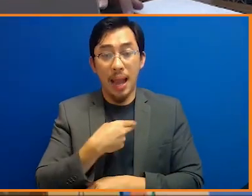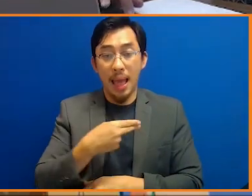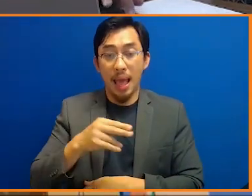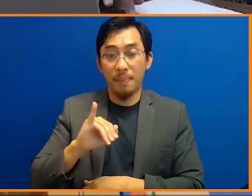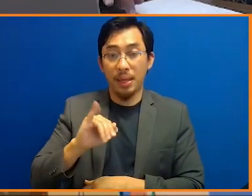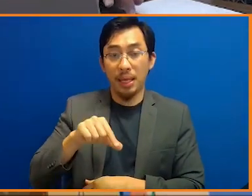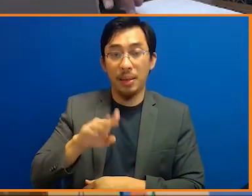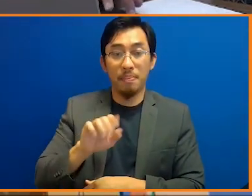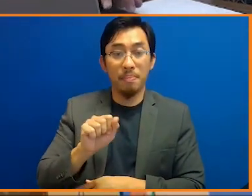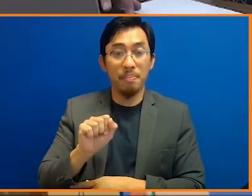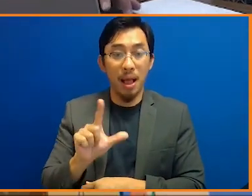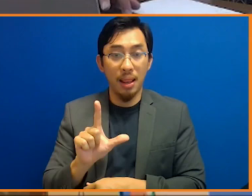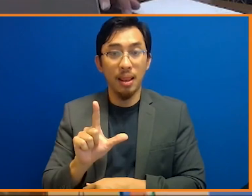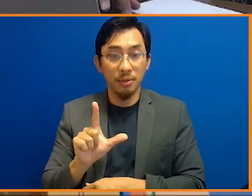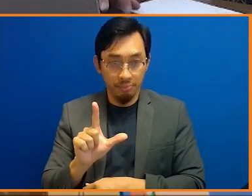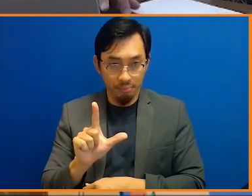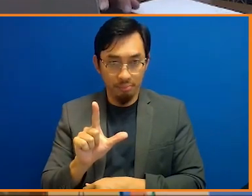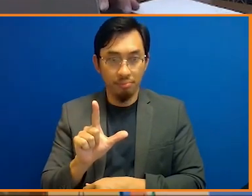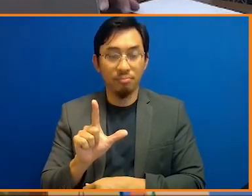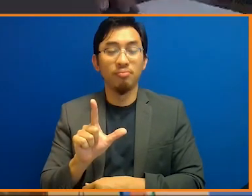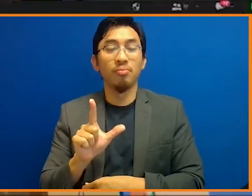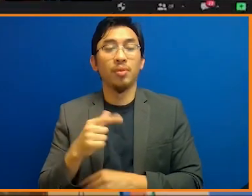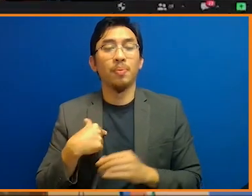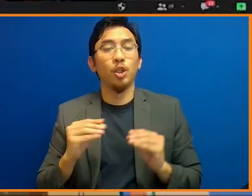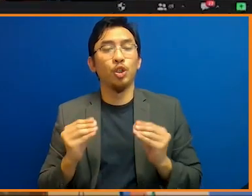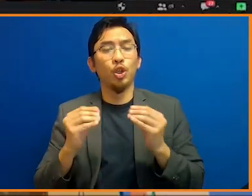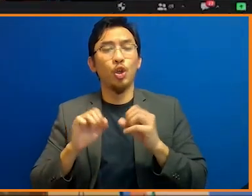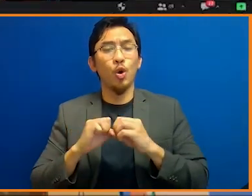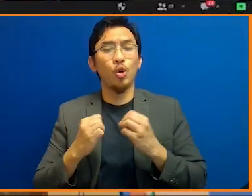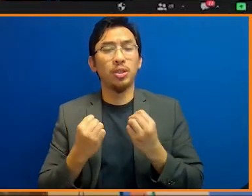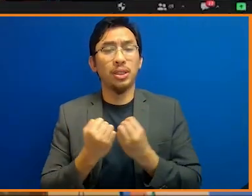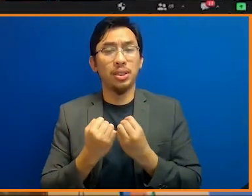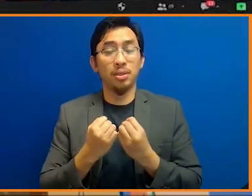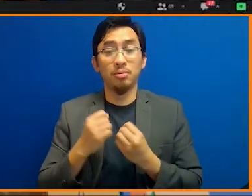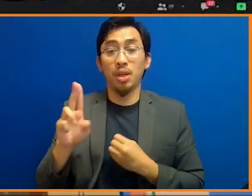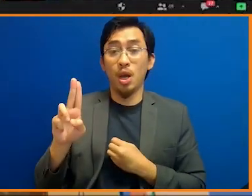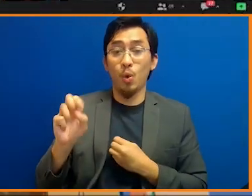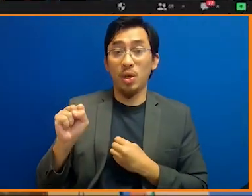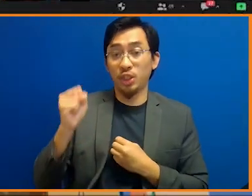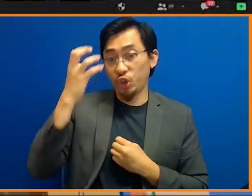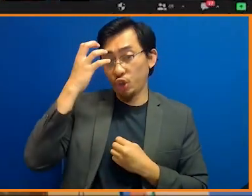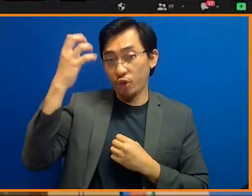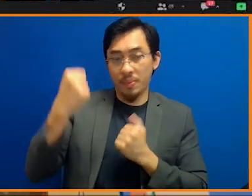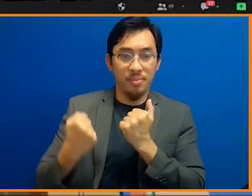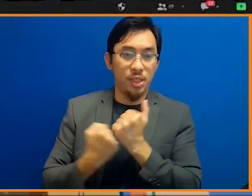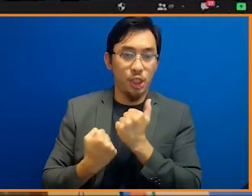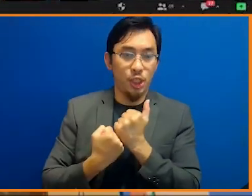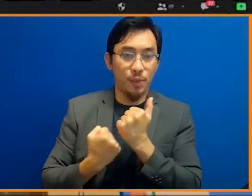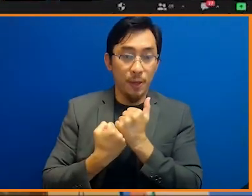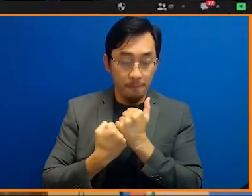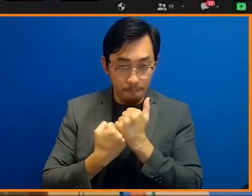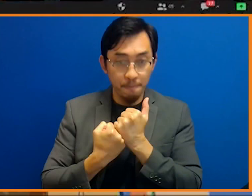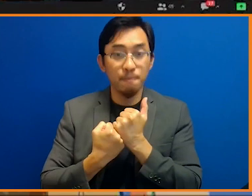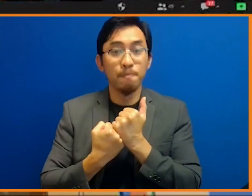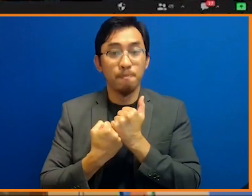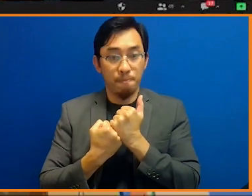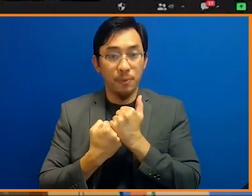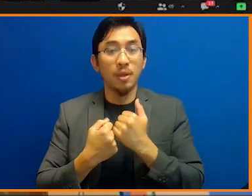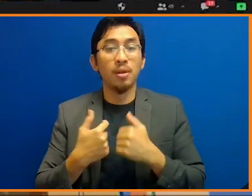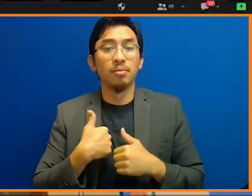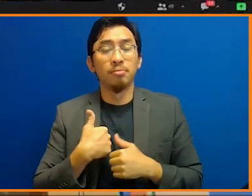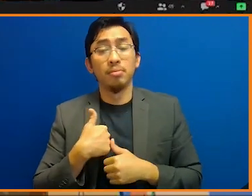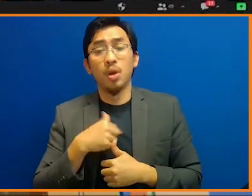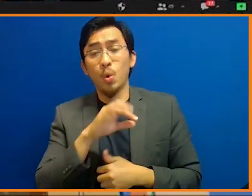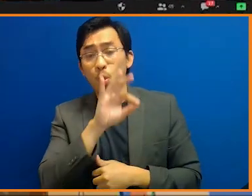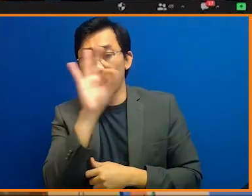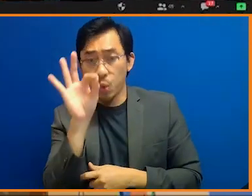for the presentation. My name is Iqbal. I'm from Mudatan Bencana, a youth-led organization that supported by U.S. government regarding